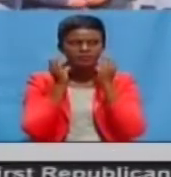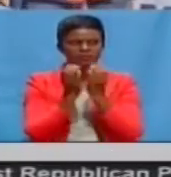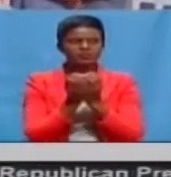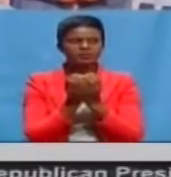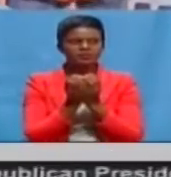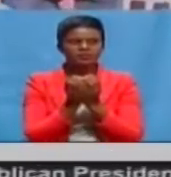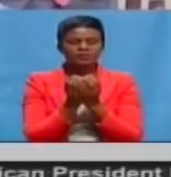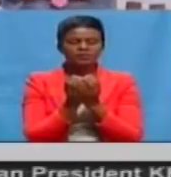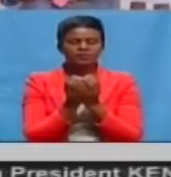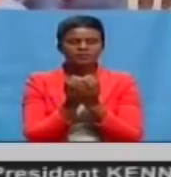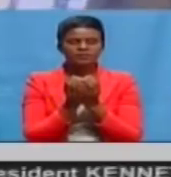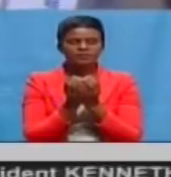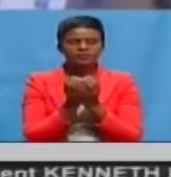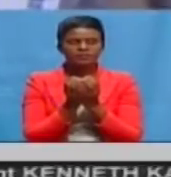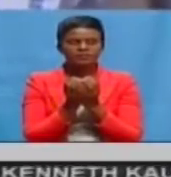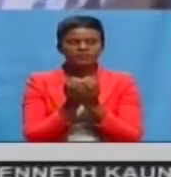Mozambique.